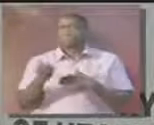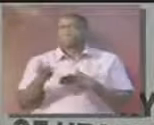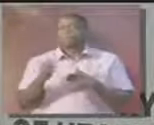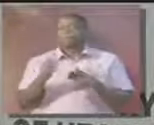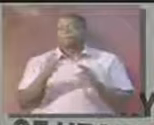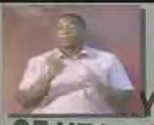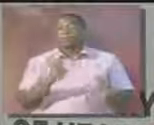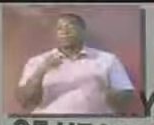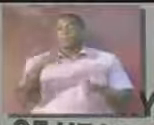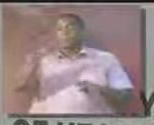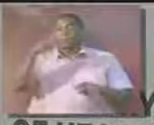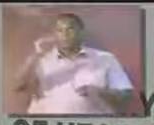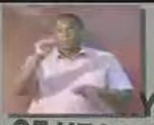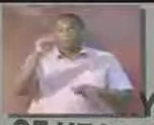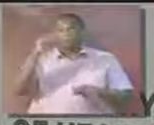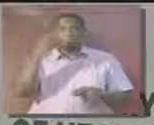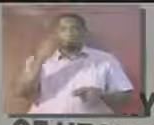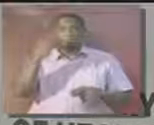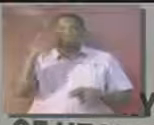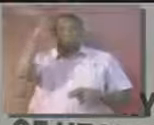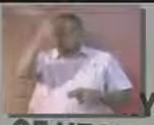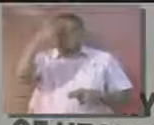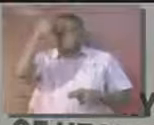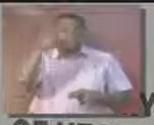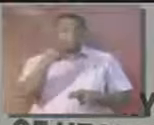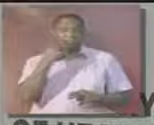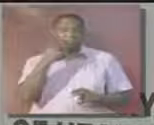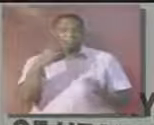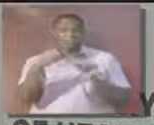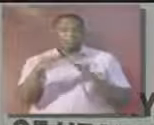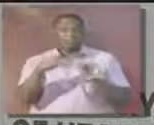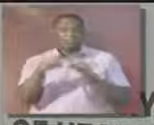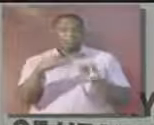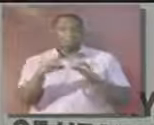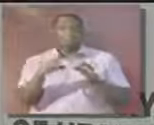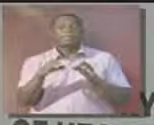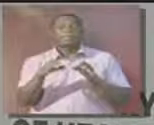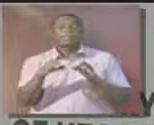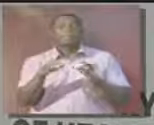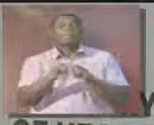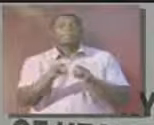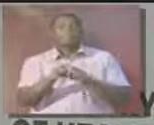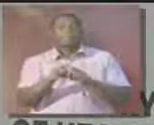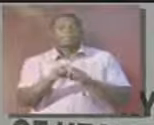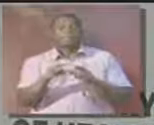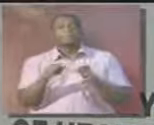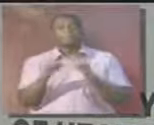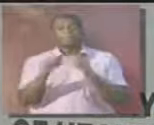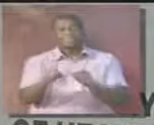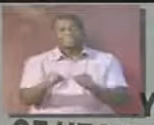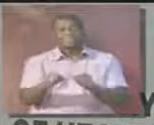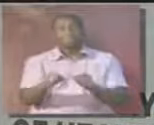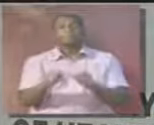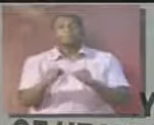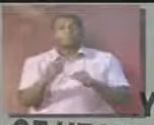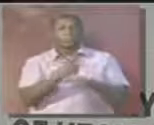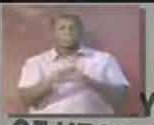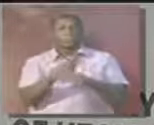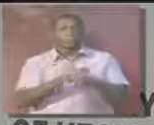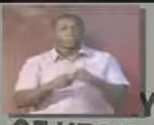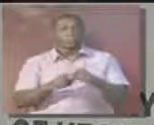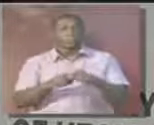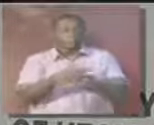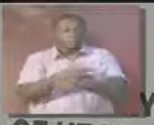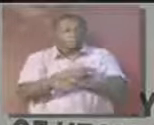indicated, and in alignment with his guidelines of continuing the vaccine drive using the SII AstraZeneca doses,